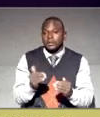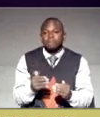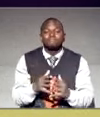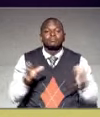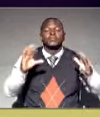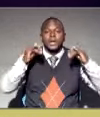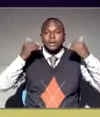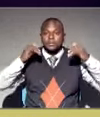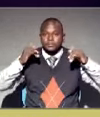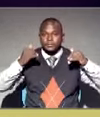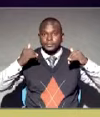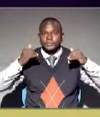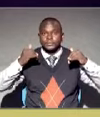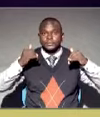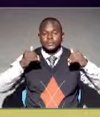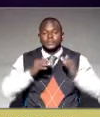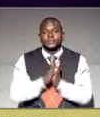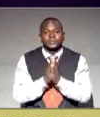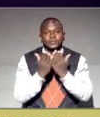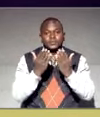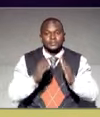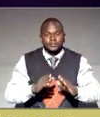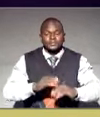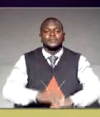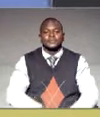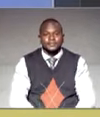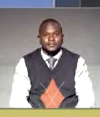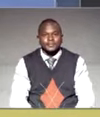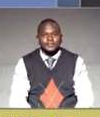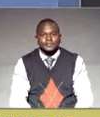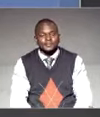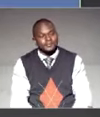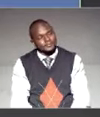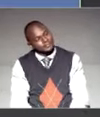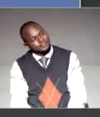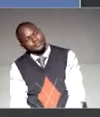excessive noise. Adiana Kute, UBC.